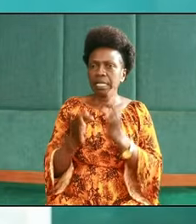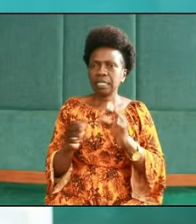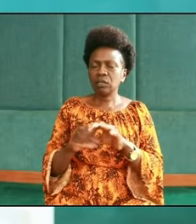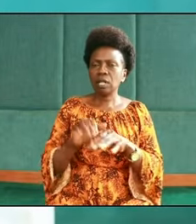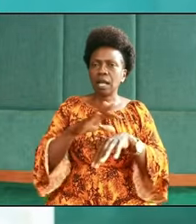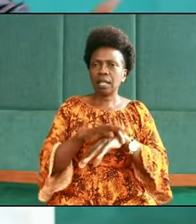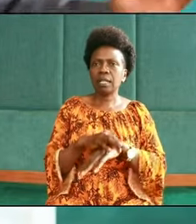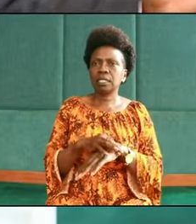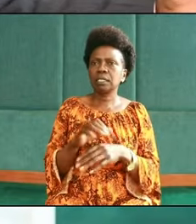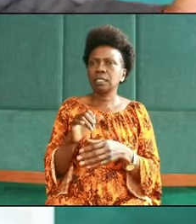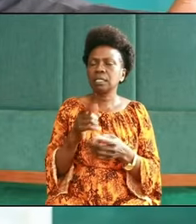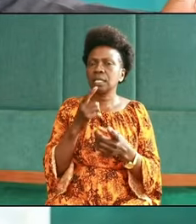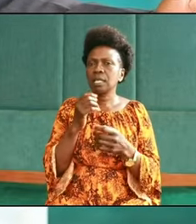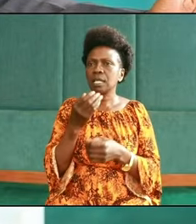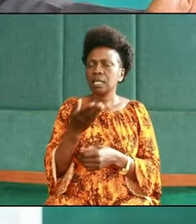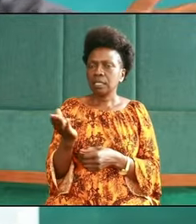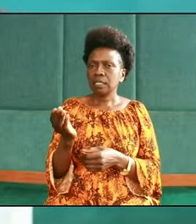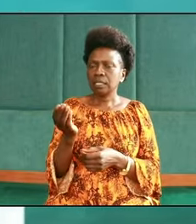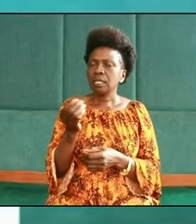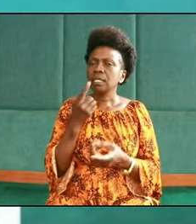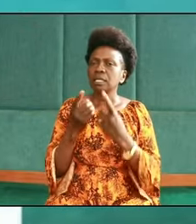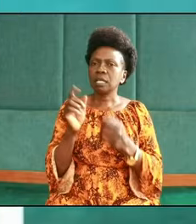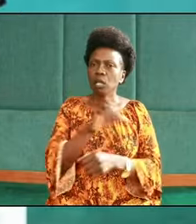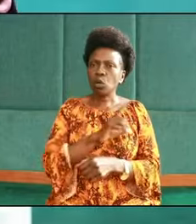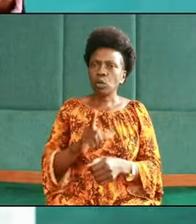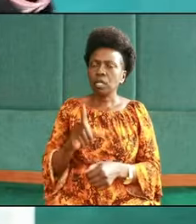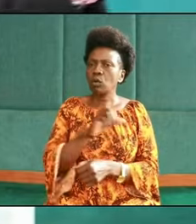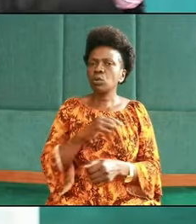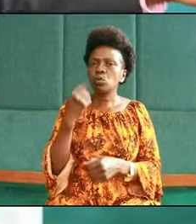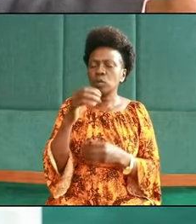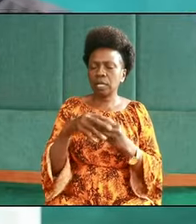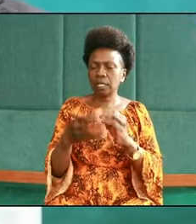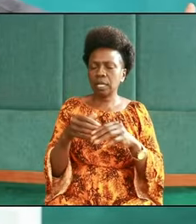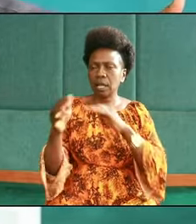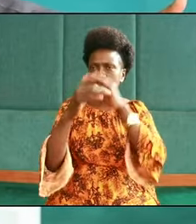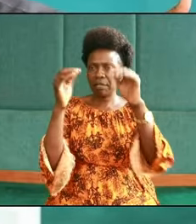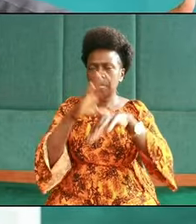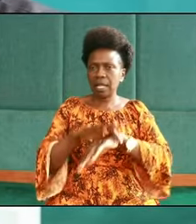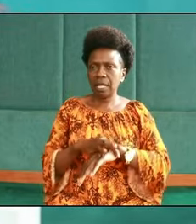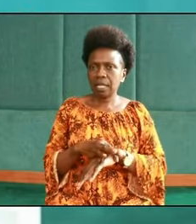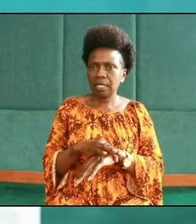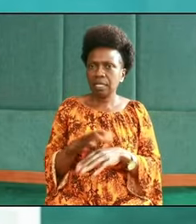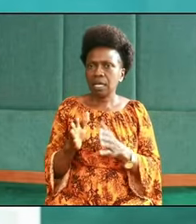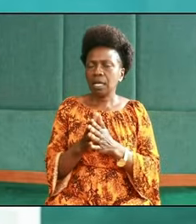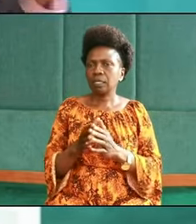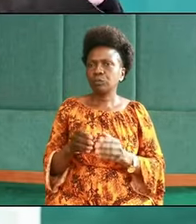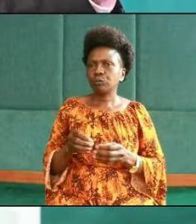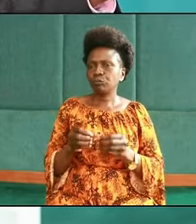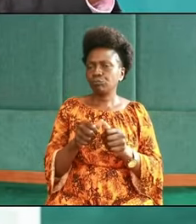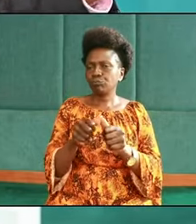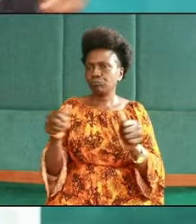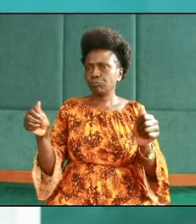earth. Thus says the God, the Lord who created the heavens and the earth and stretched